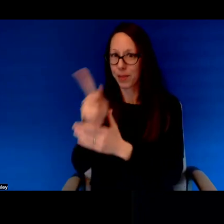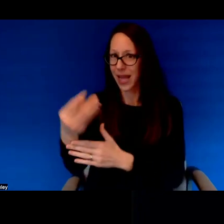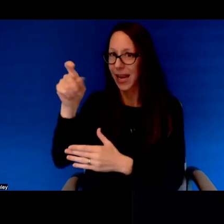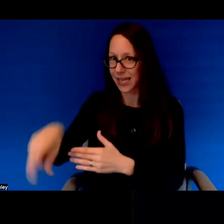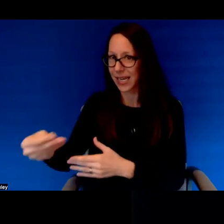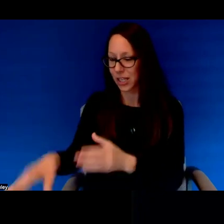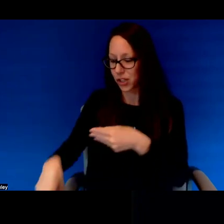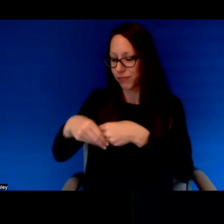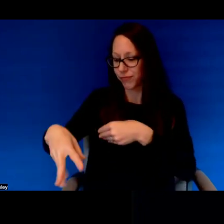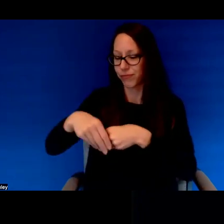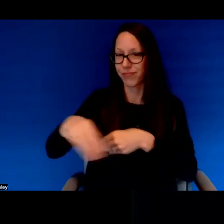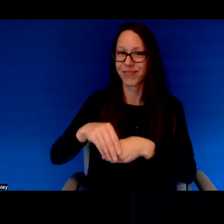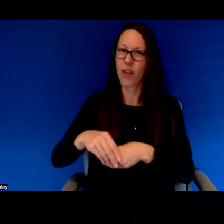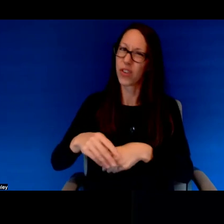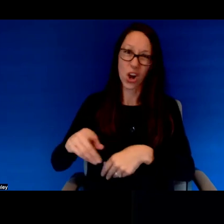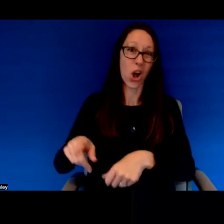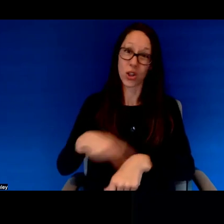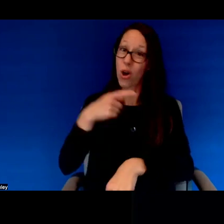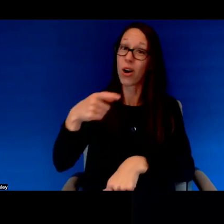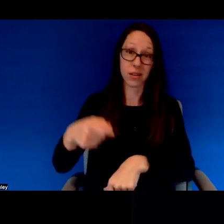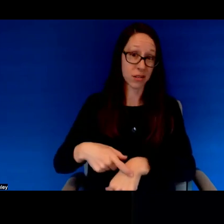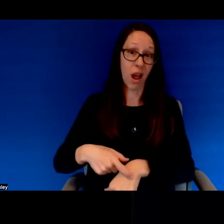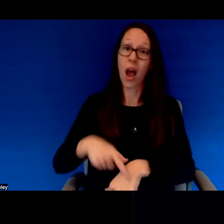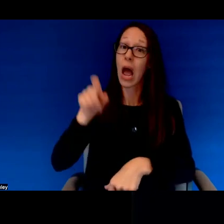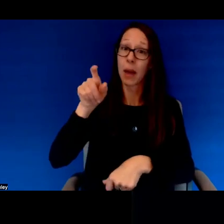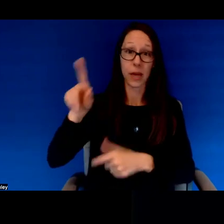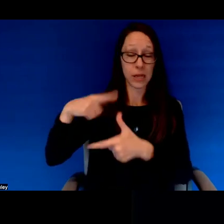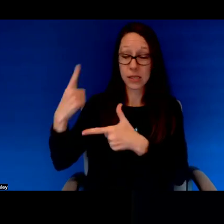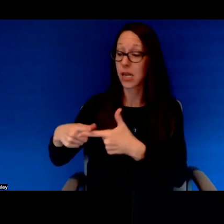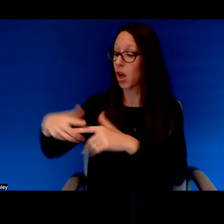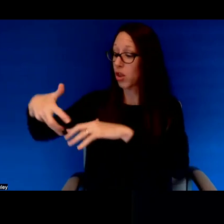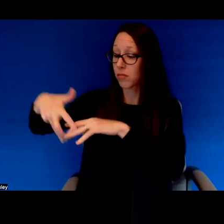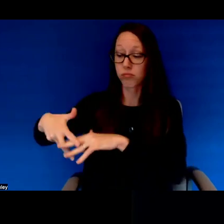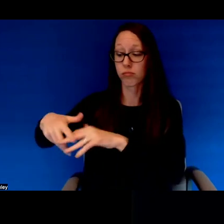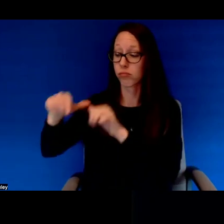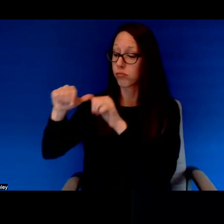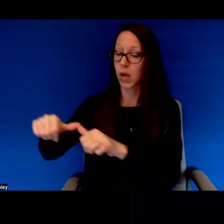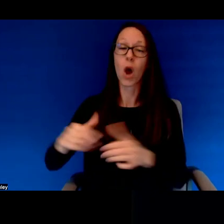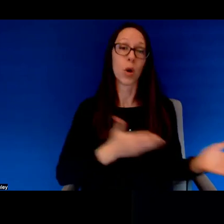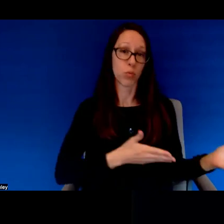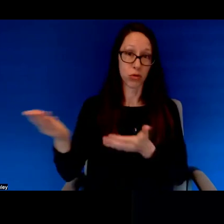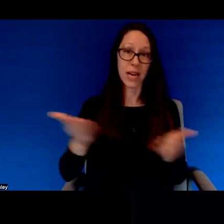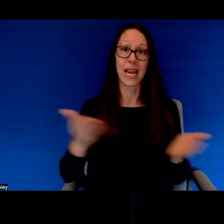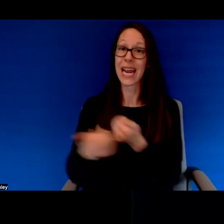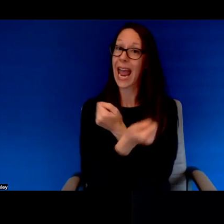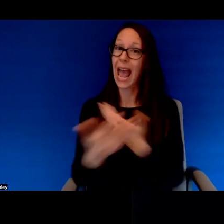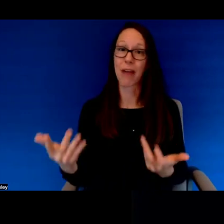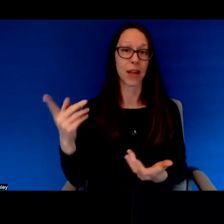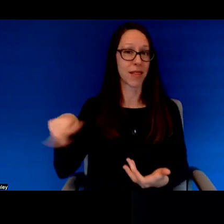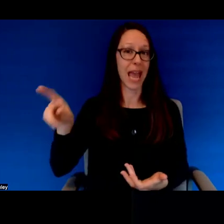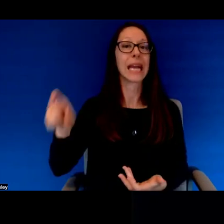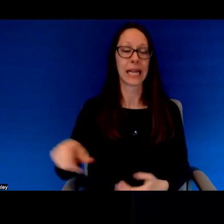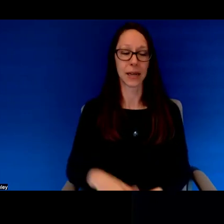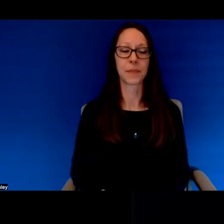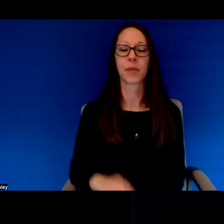while until things are established, we're going to have to bring everything the plants need and everything the humans need. Very cool. Ms. Sunderman's class wants to